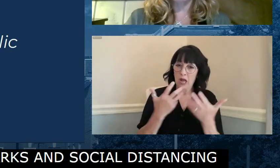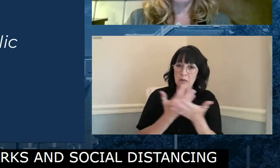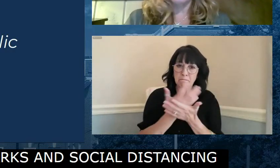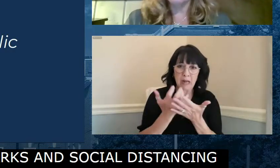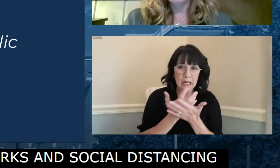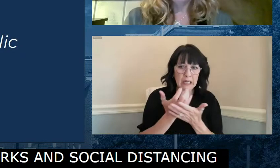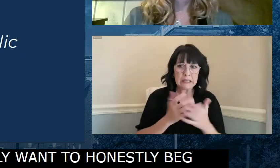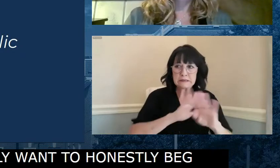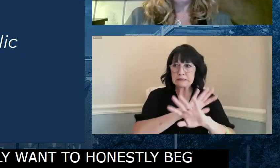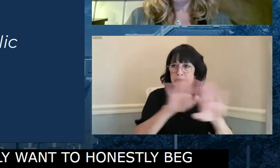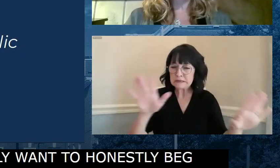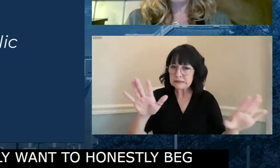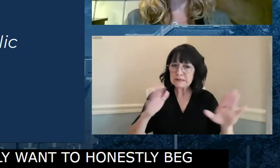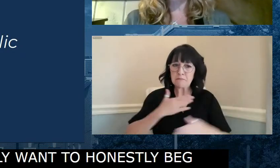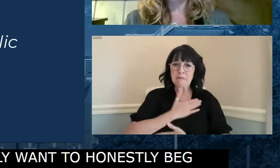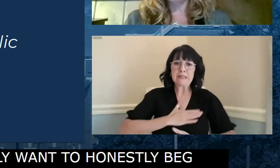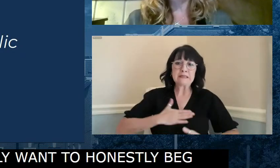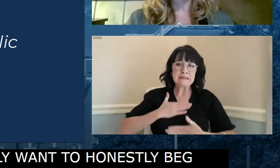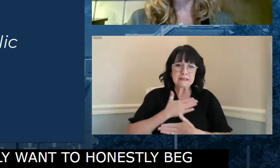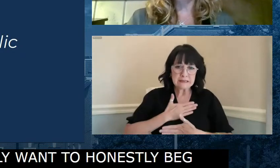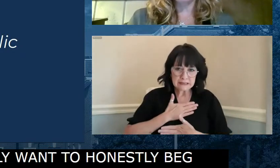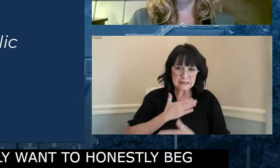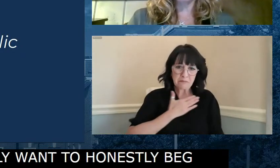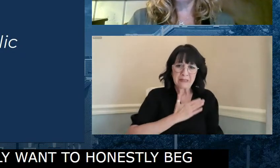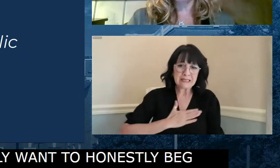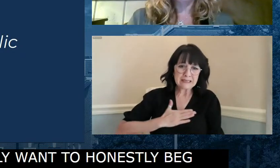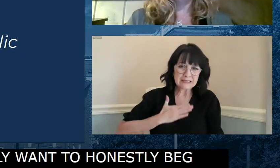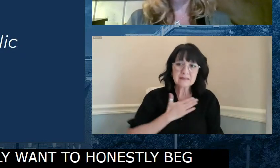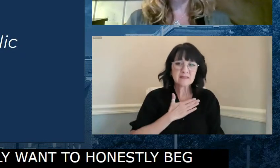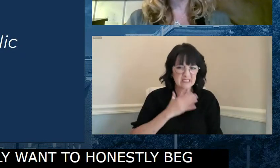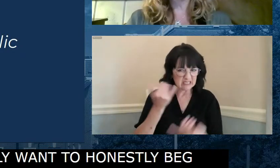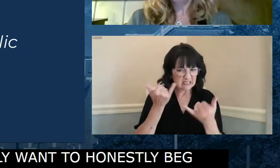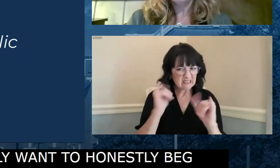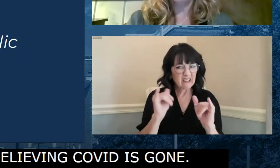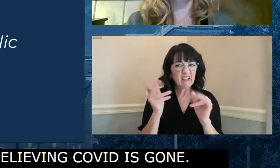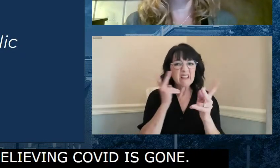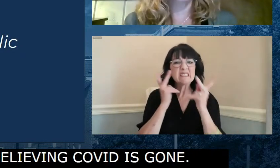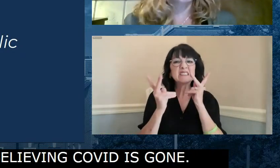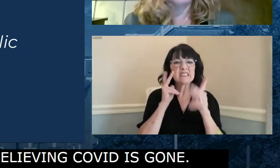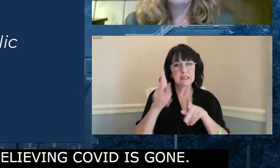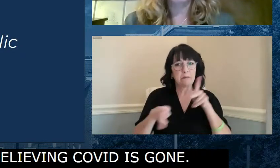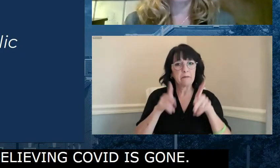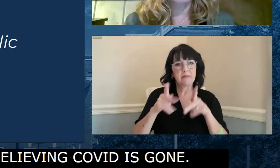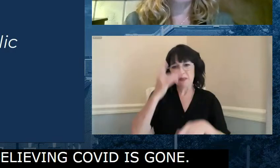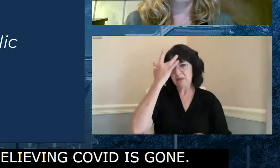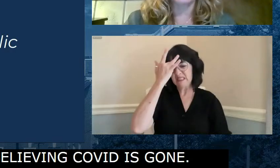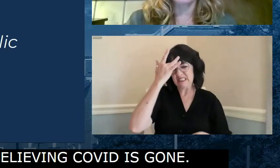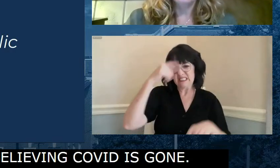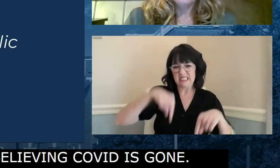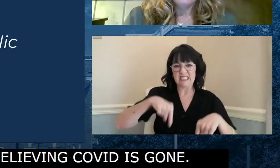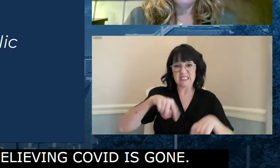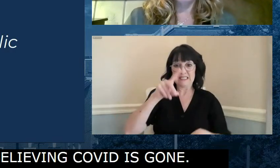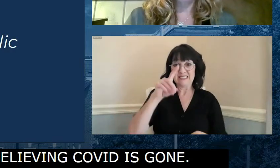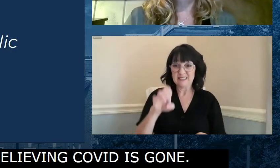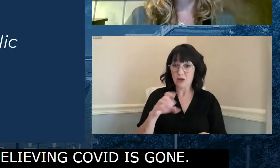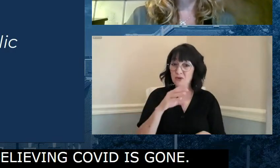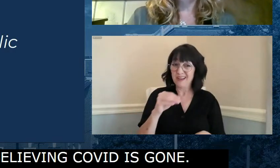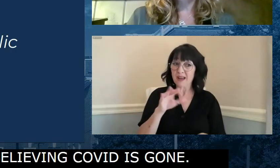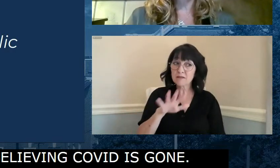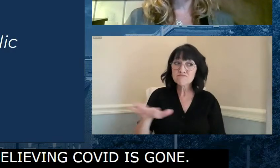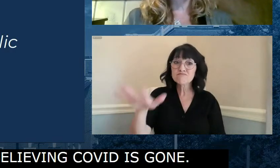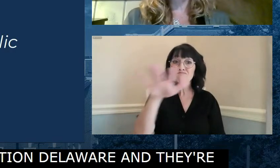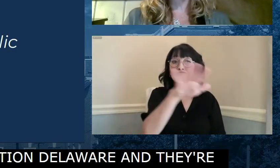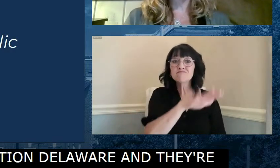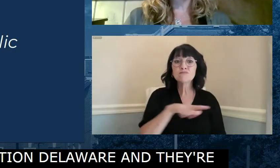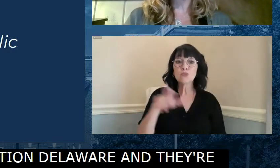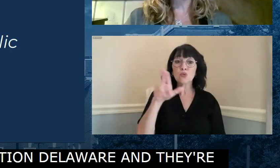is gone. We are still seeing cases in Delaware, and cases are increasing across the country. We continue